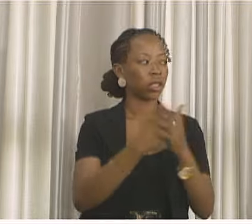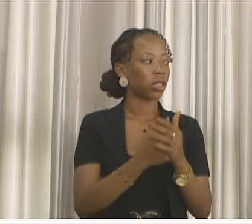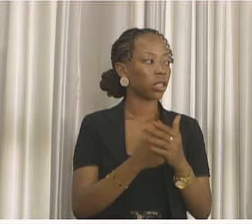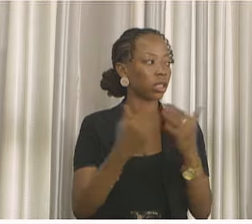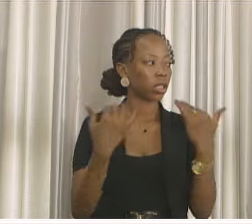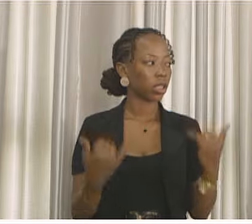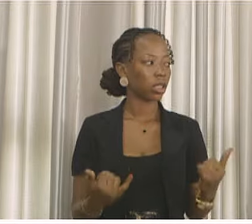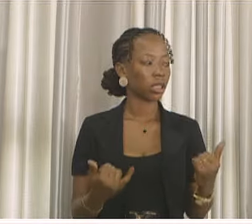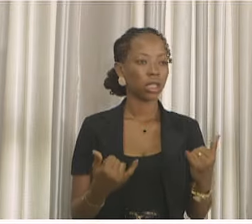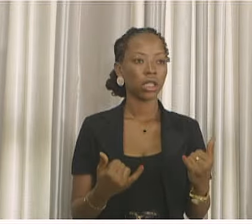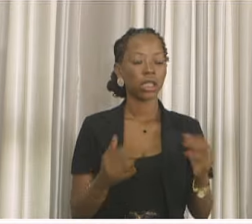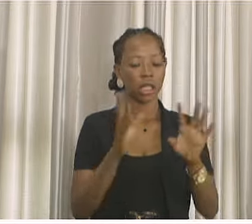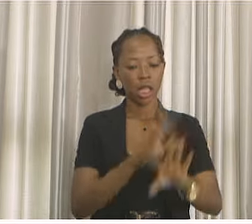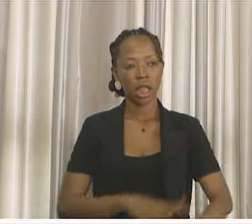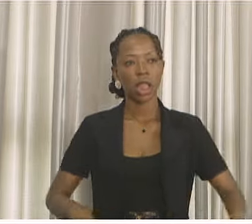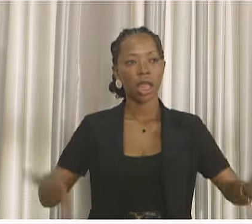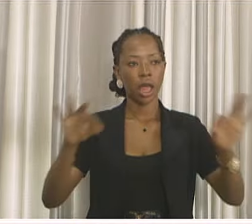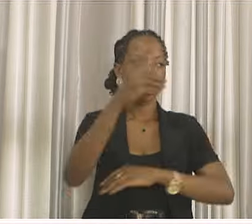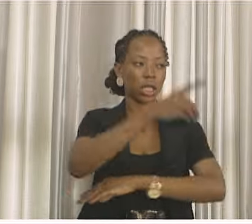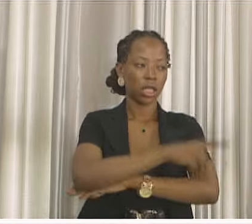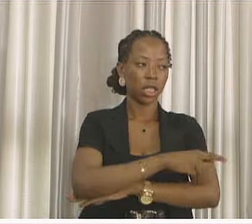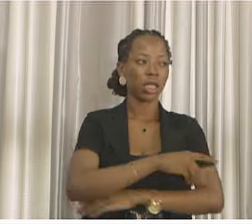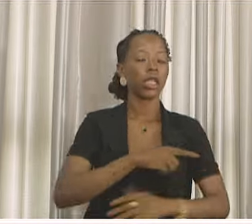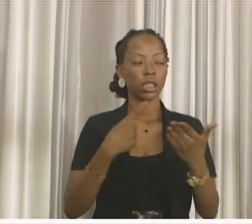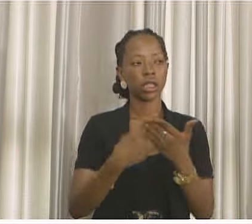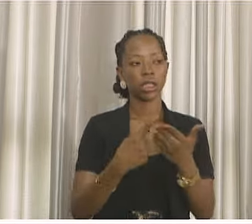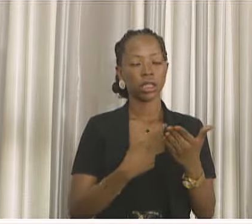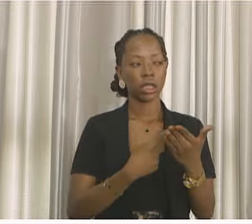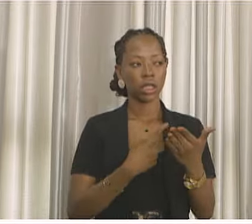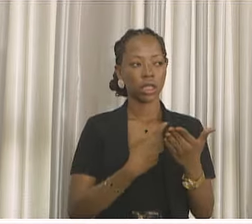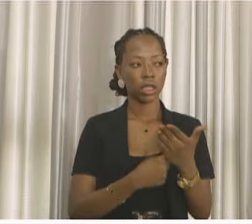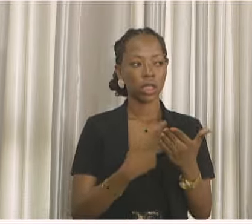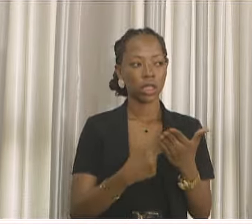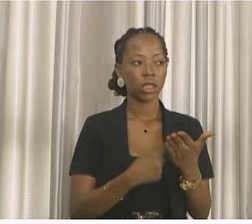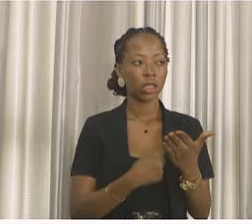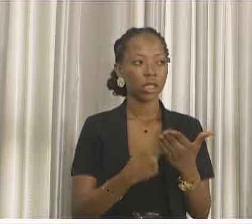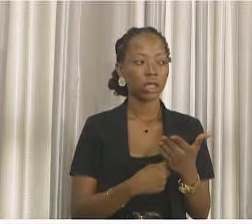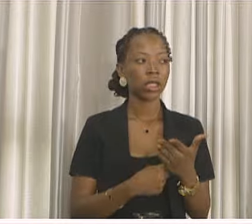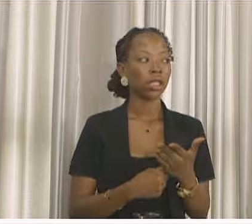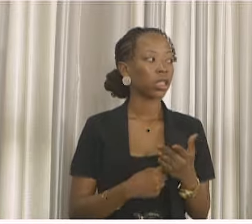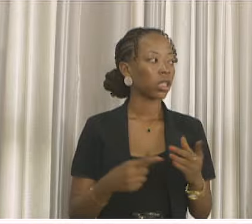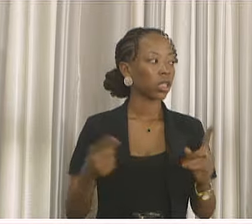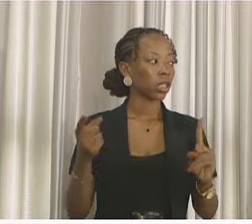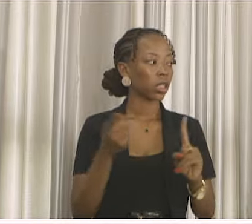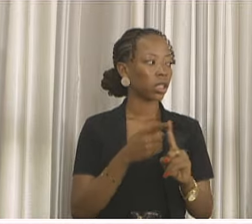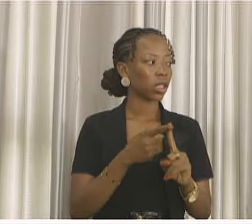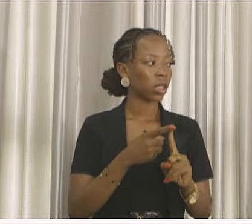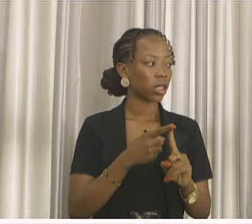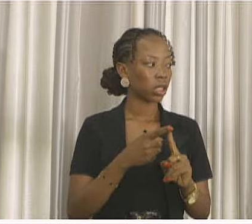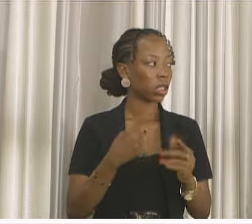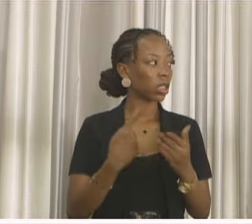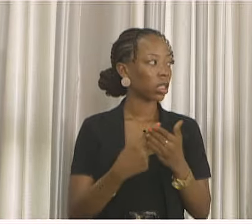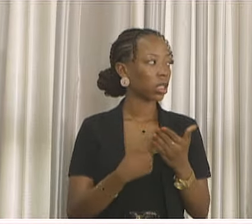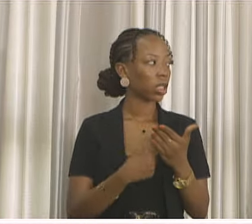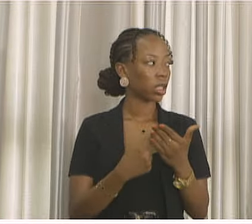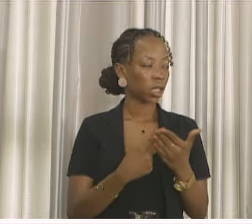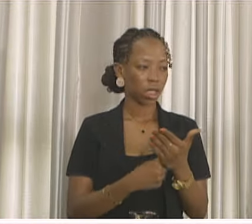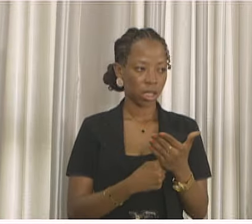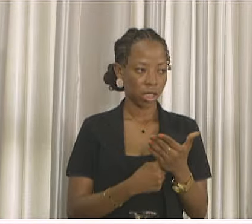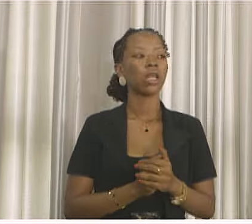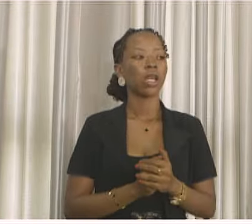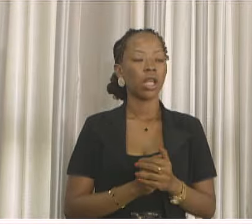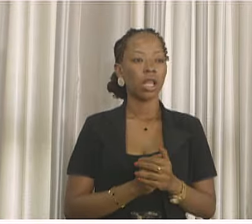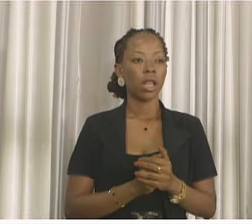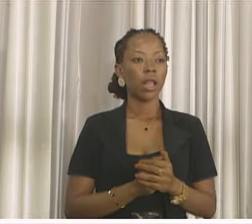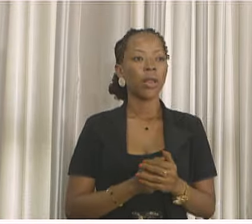na big conversation we get, because this conversation na the one way we discuss the country into